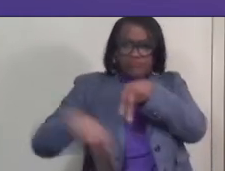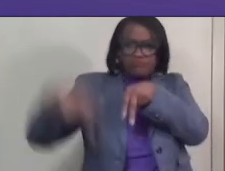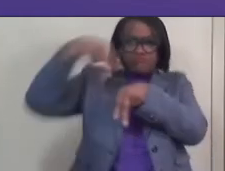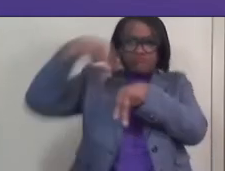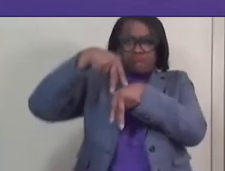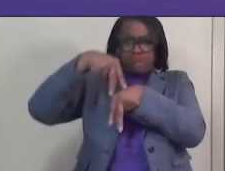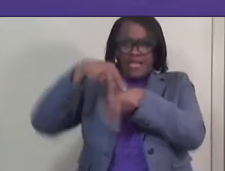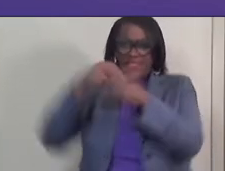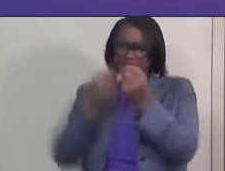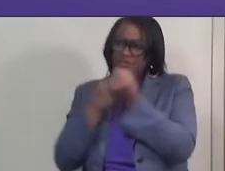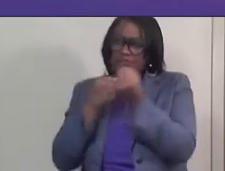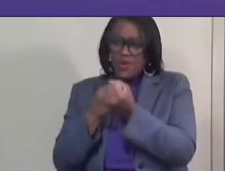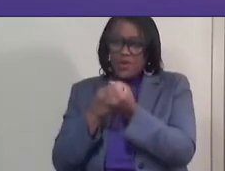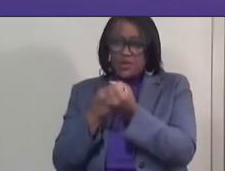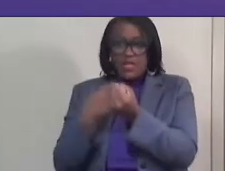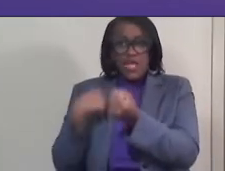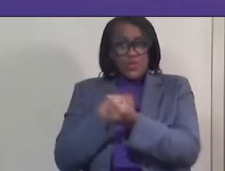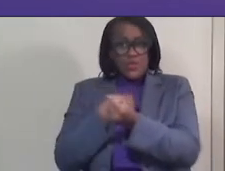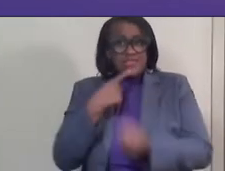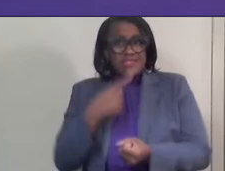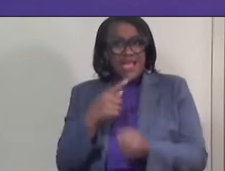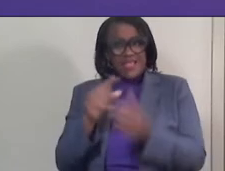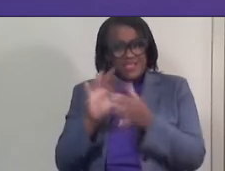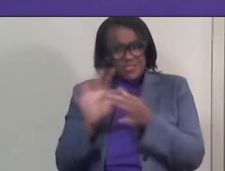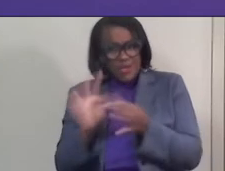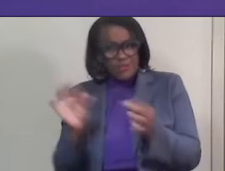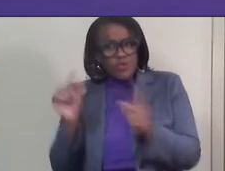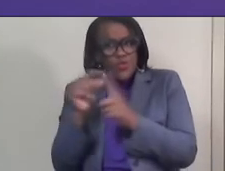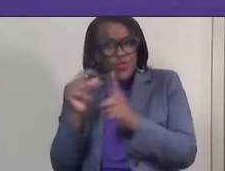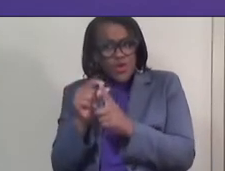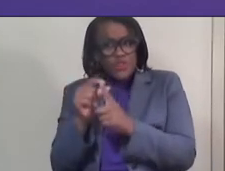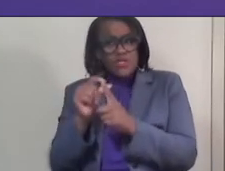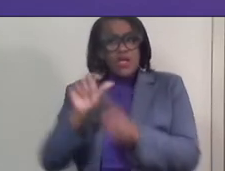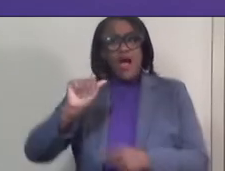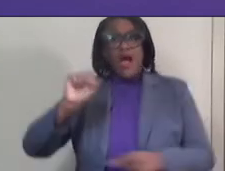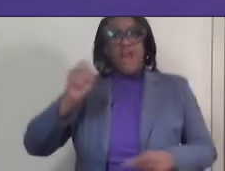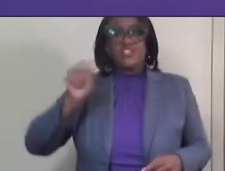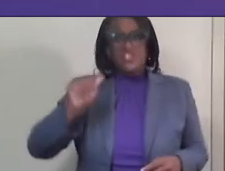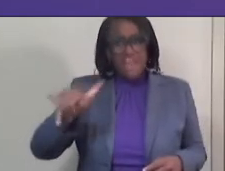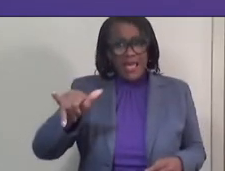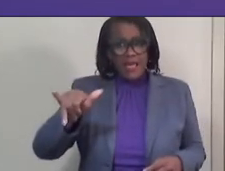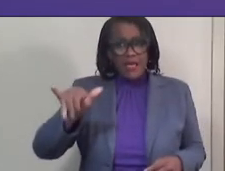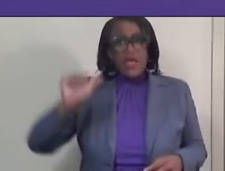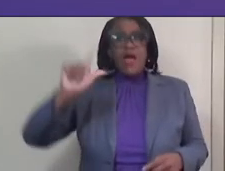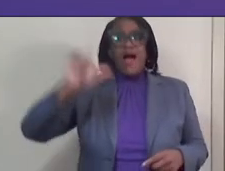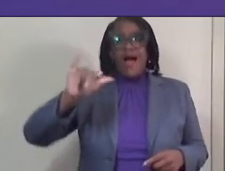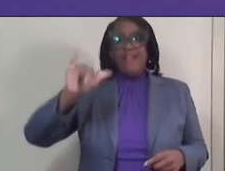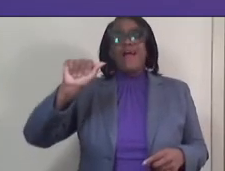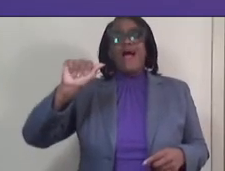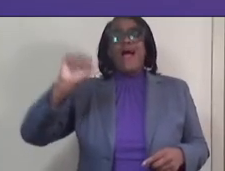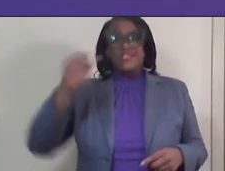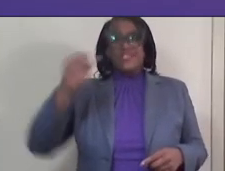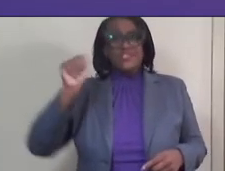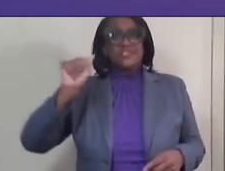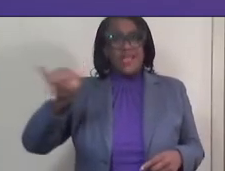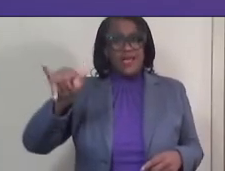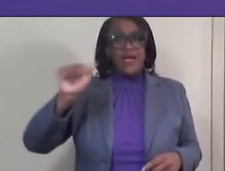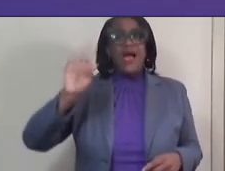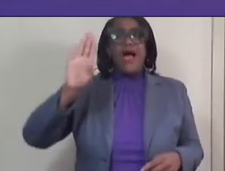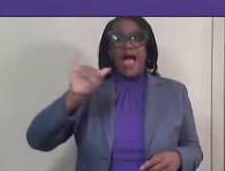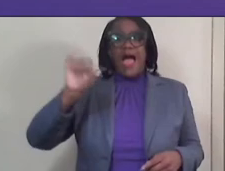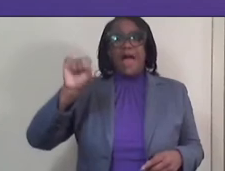Ashe. Ashe. Shanghai, Ashe. Ashe. Mali, Ashe. Ashe. Abyssinia, Ashe.